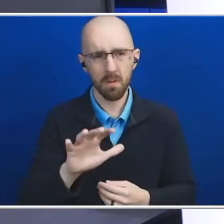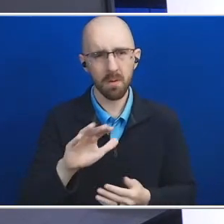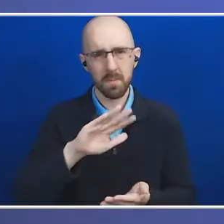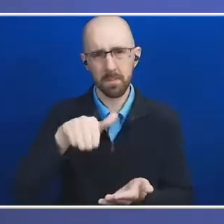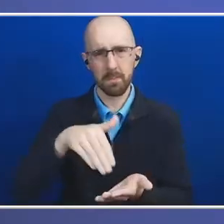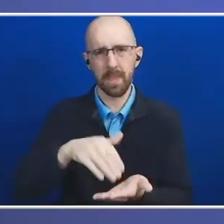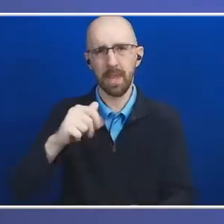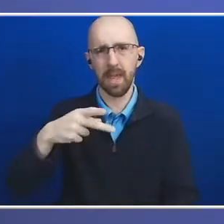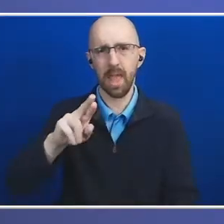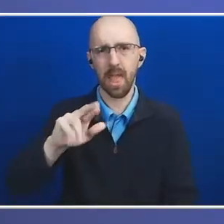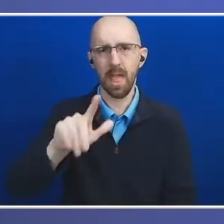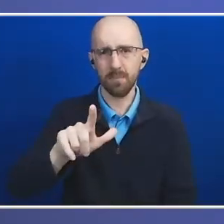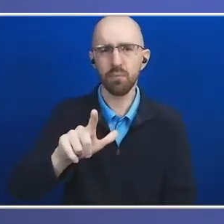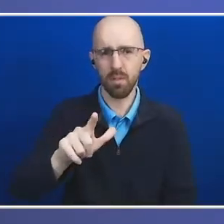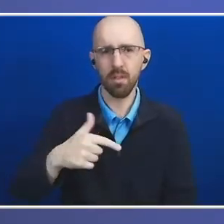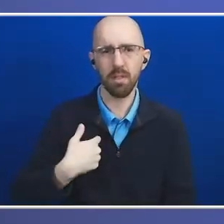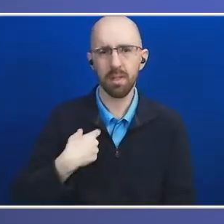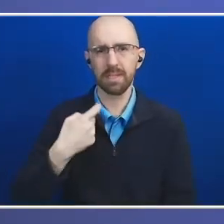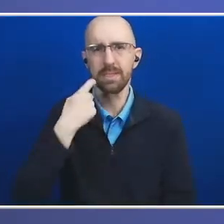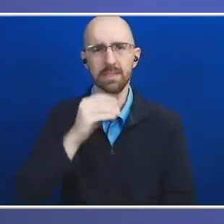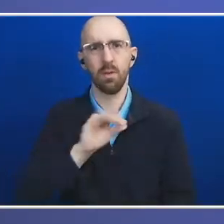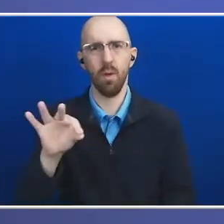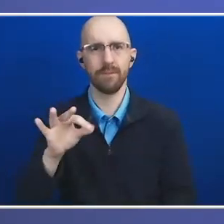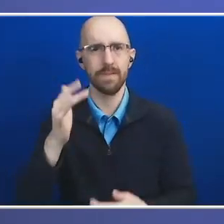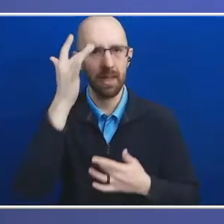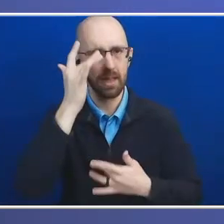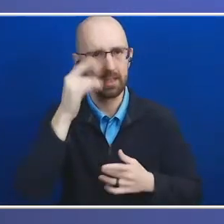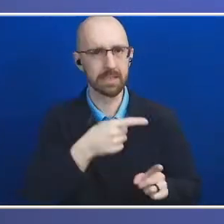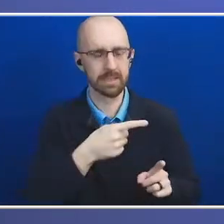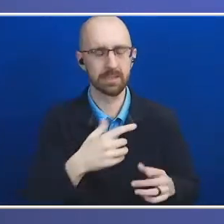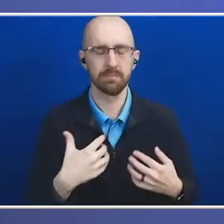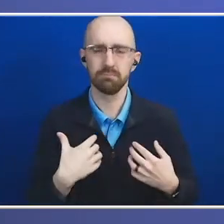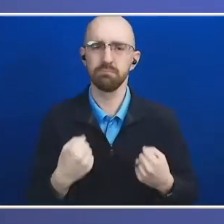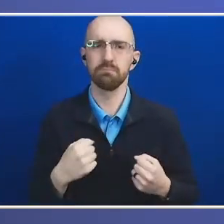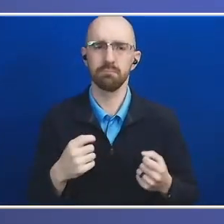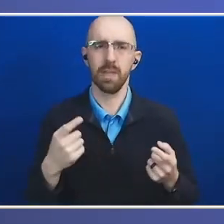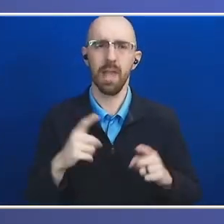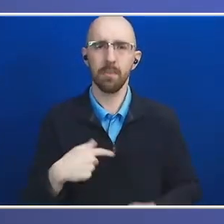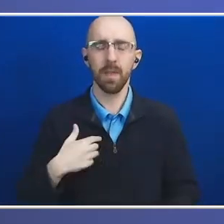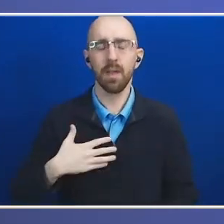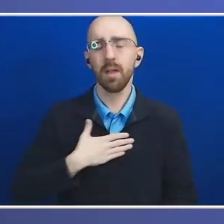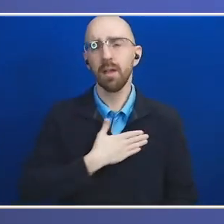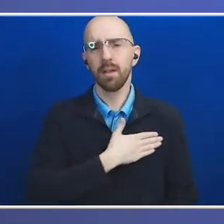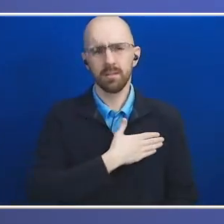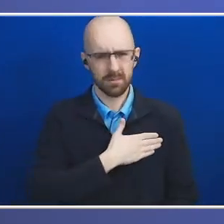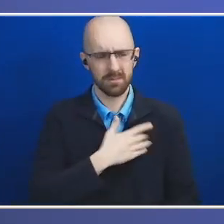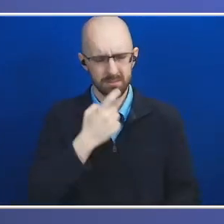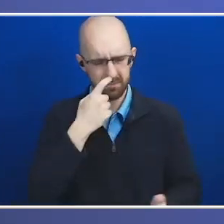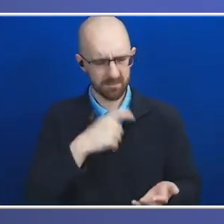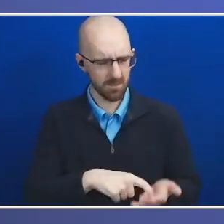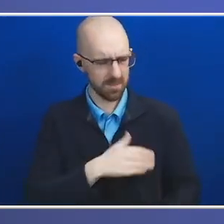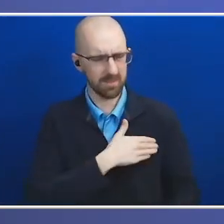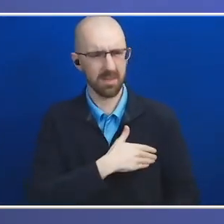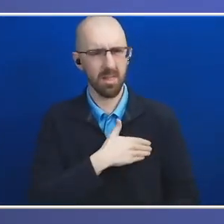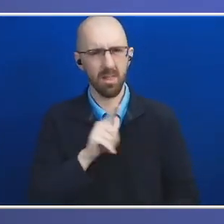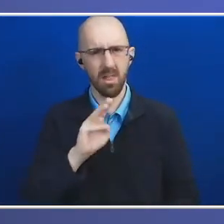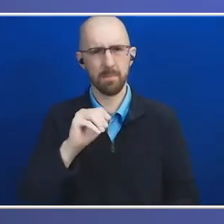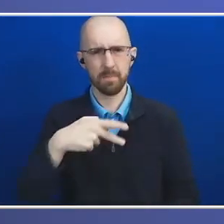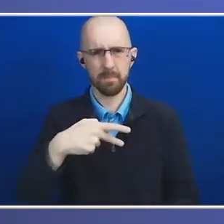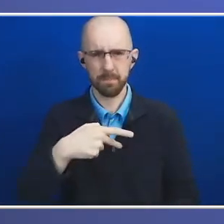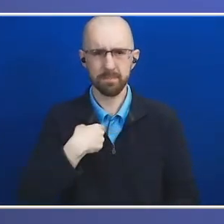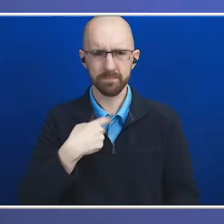was just coming off of an illness, and I happened to reach across my chest and noticed there was a lump. And it kind of reminded me of back when I